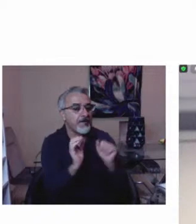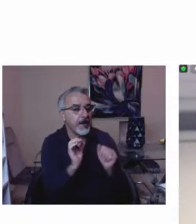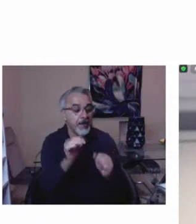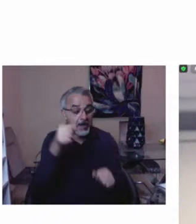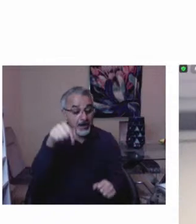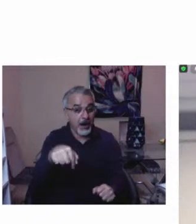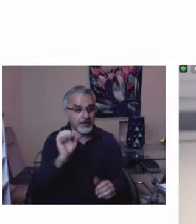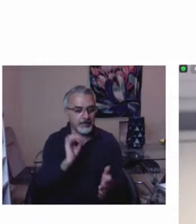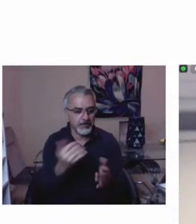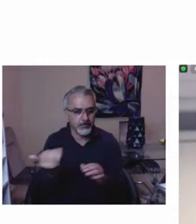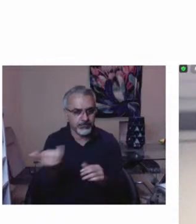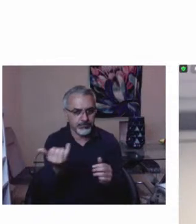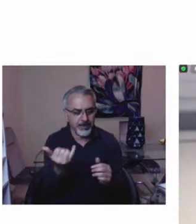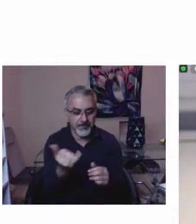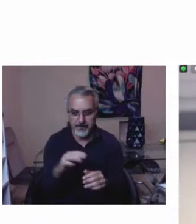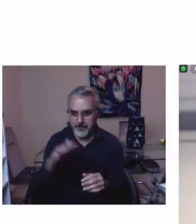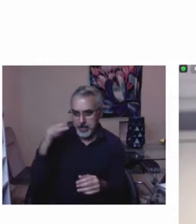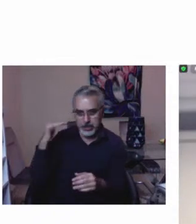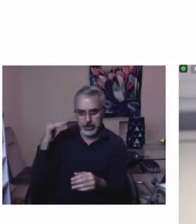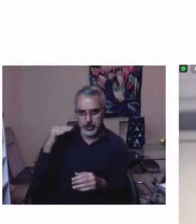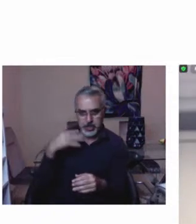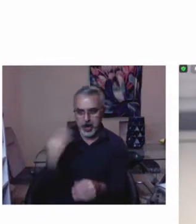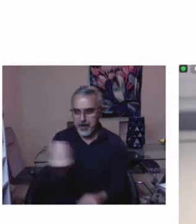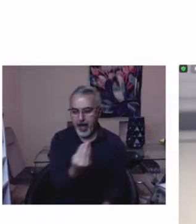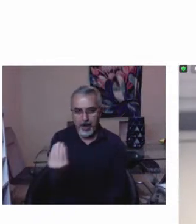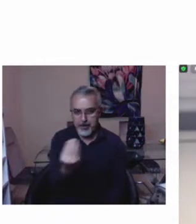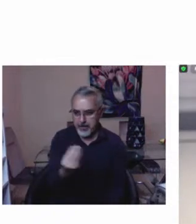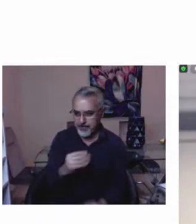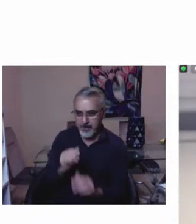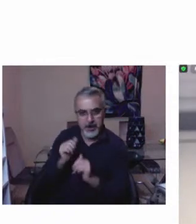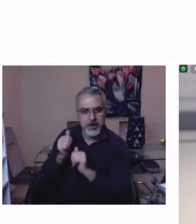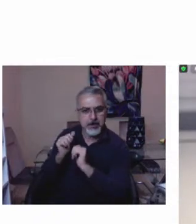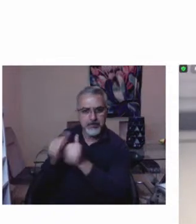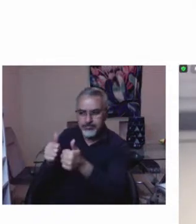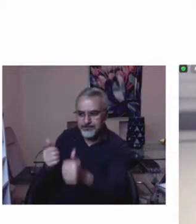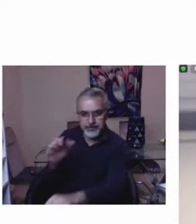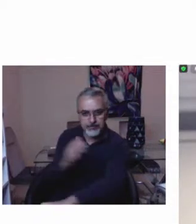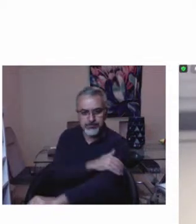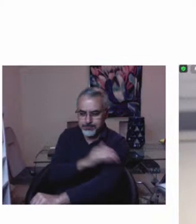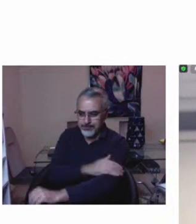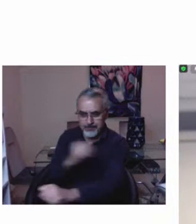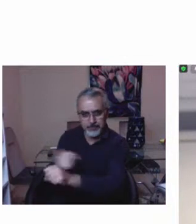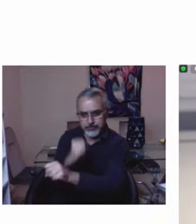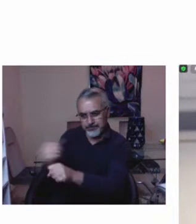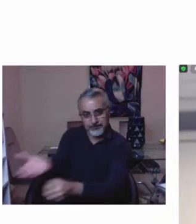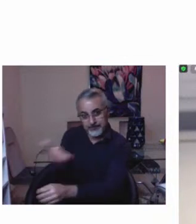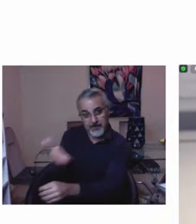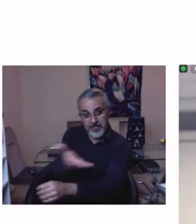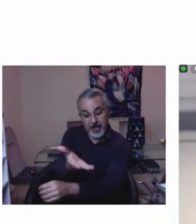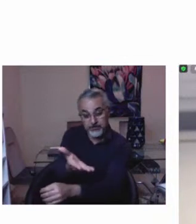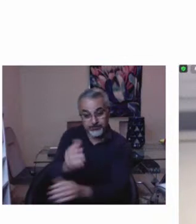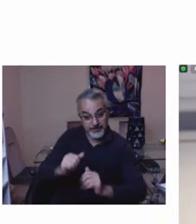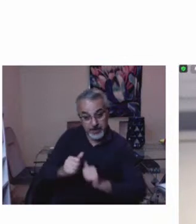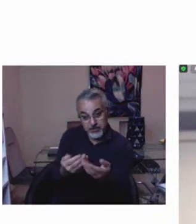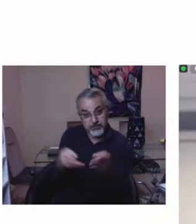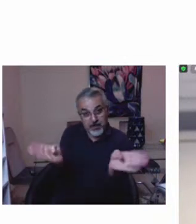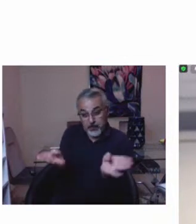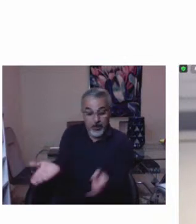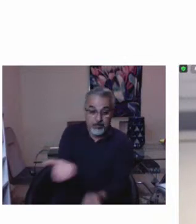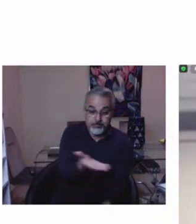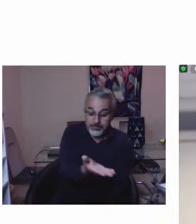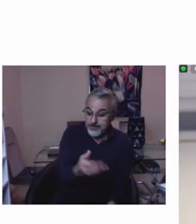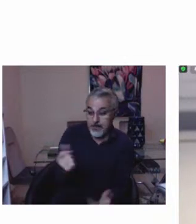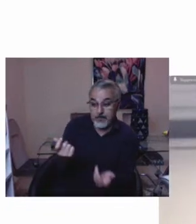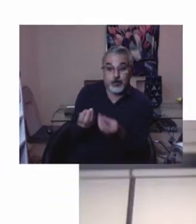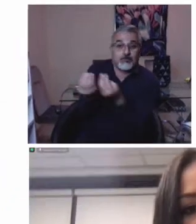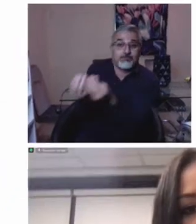builders. If the youth does not have access to funding to create prosperous companies,